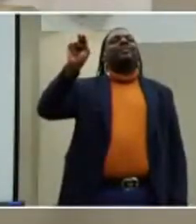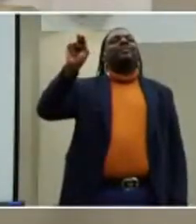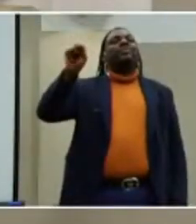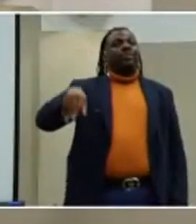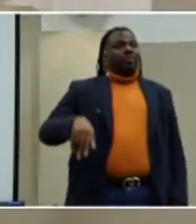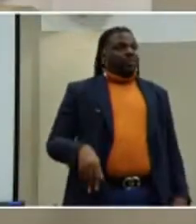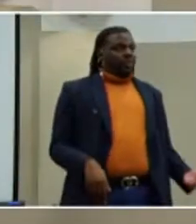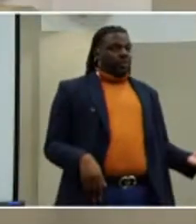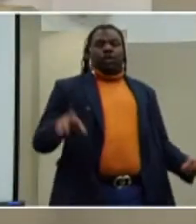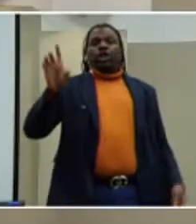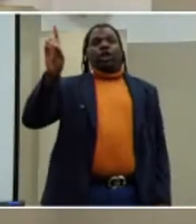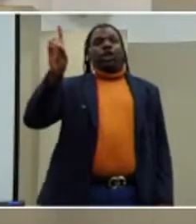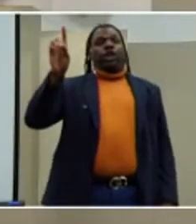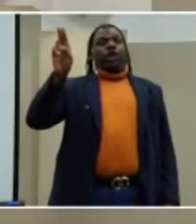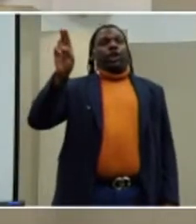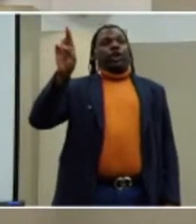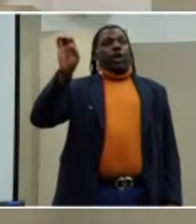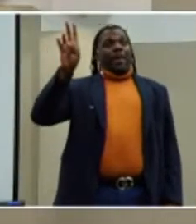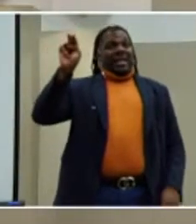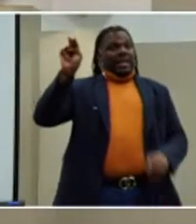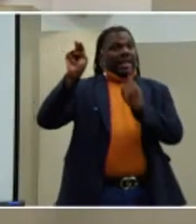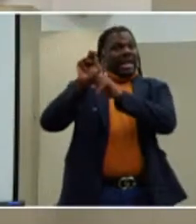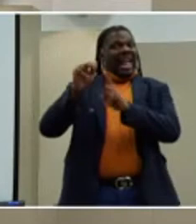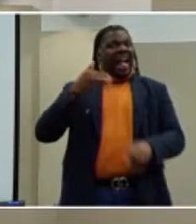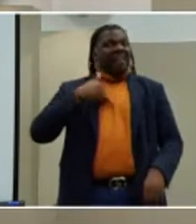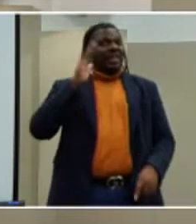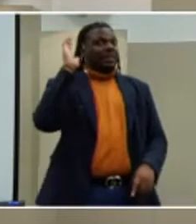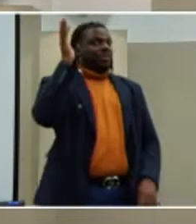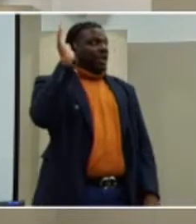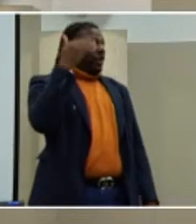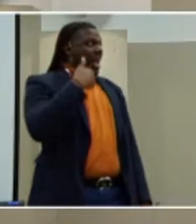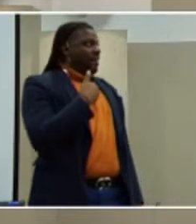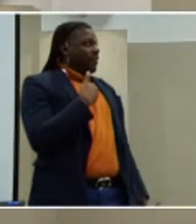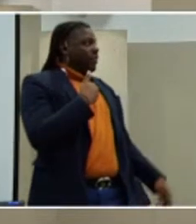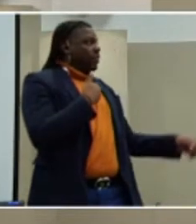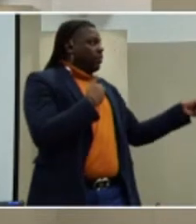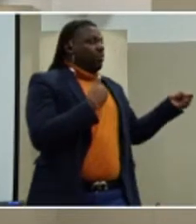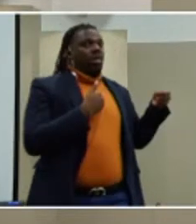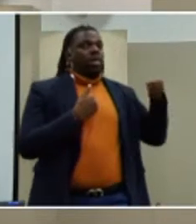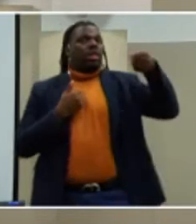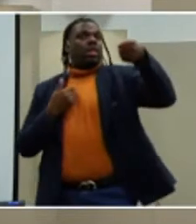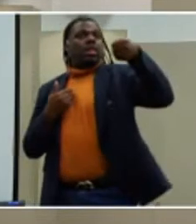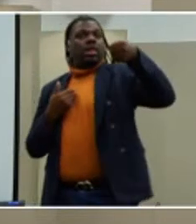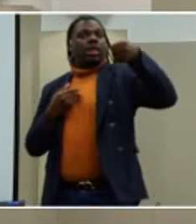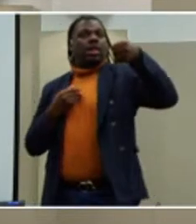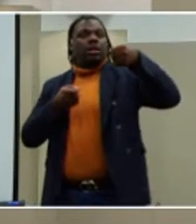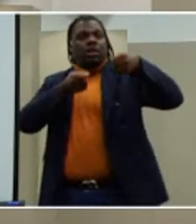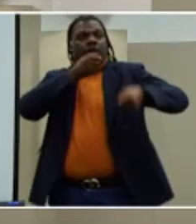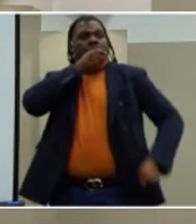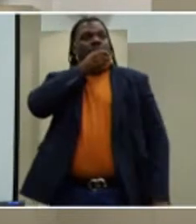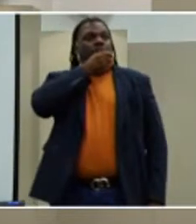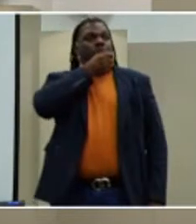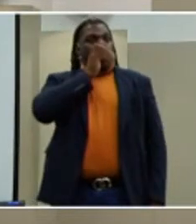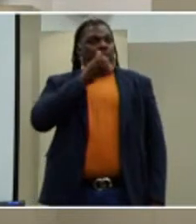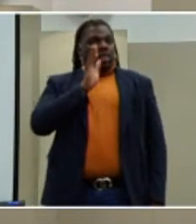Mr. Durbin, we have a speaker coming, or a microphone coming around behind you if you'd like.